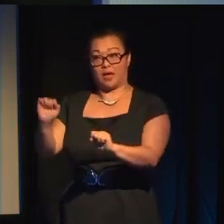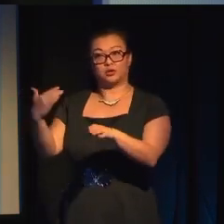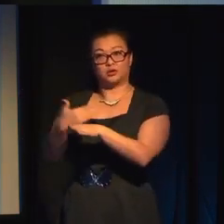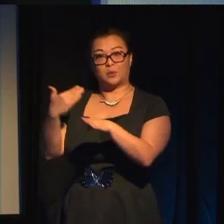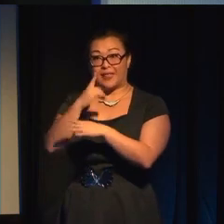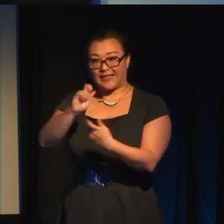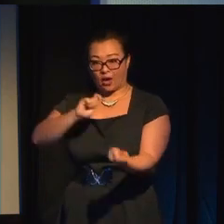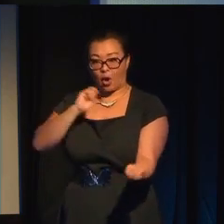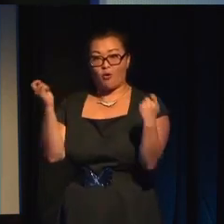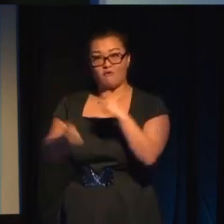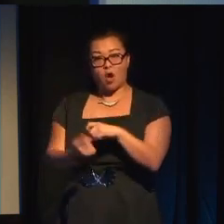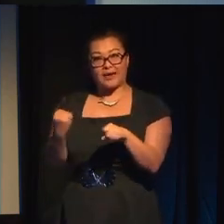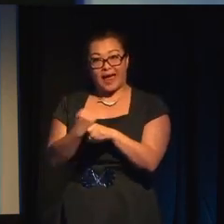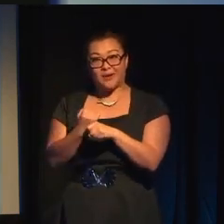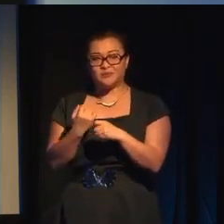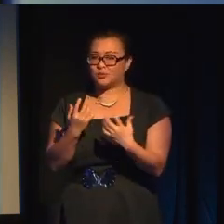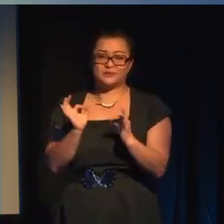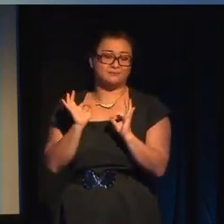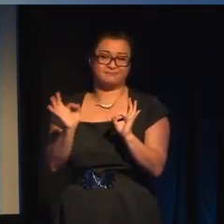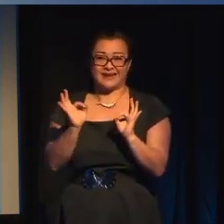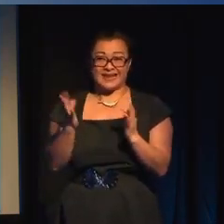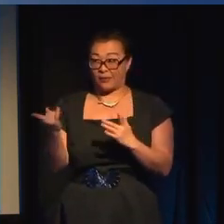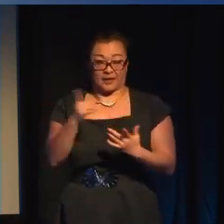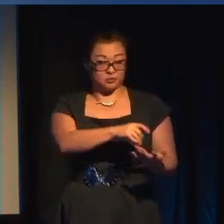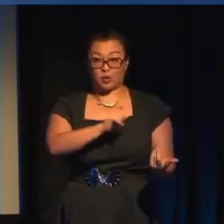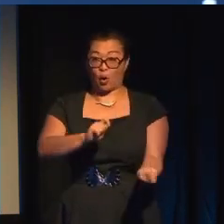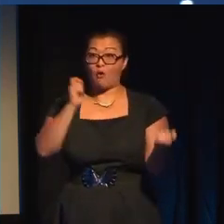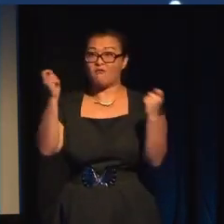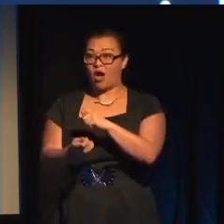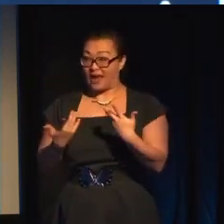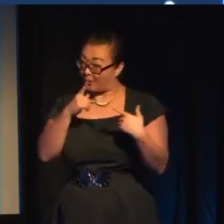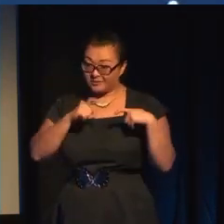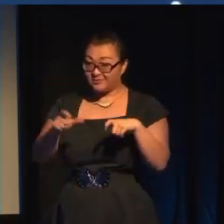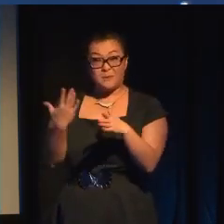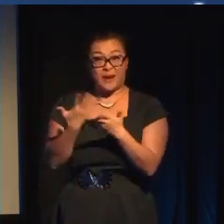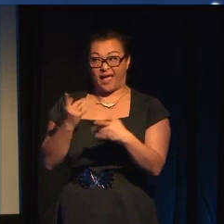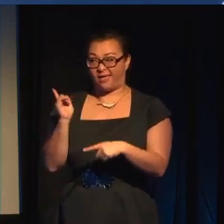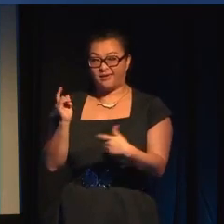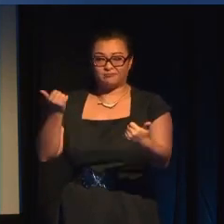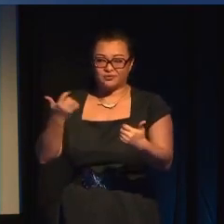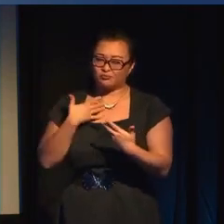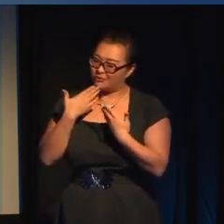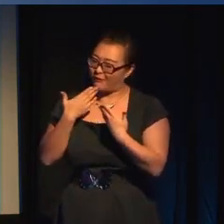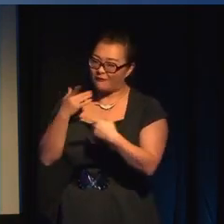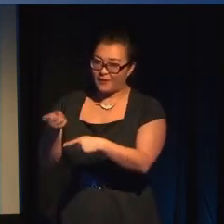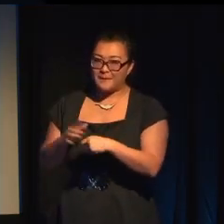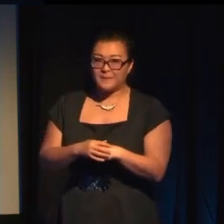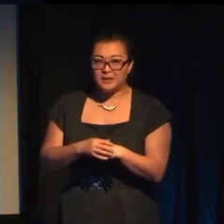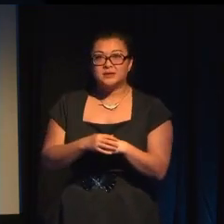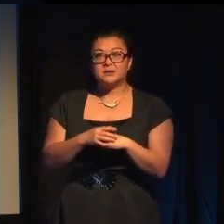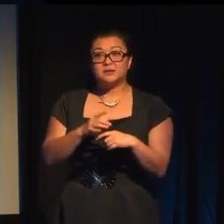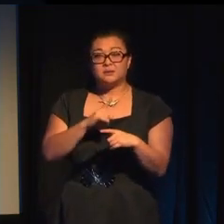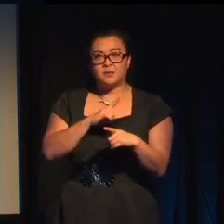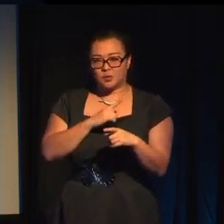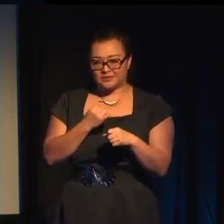still play them now. I mean, an incredible undertaking, and I'm very grateful to them. But because the game was of no value on DOS, we